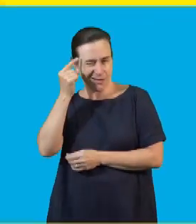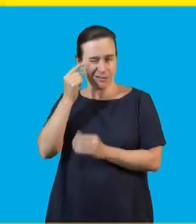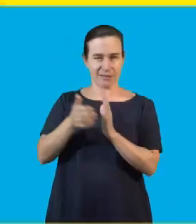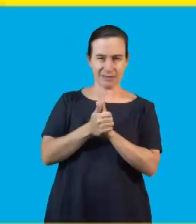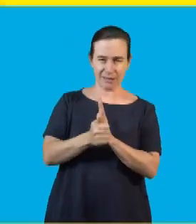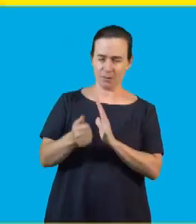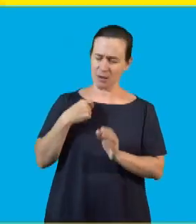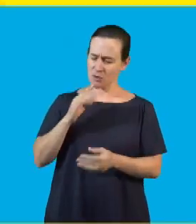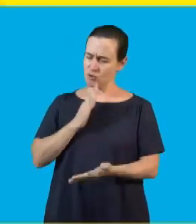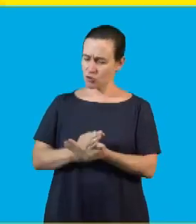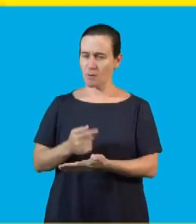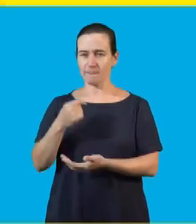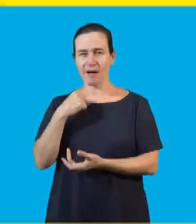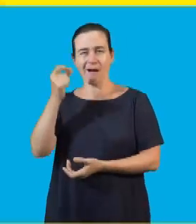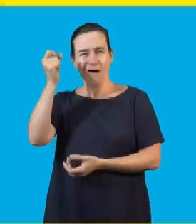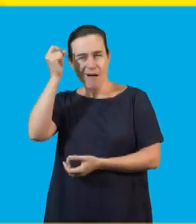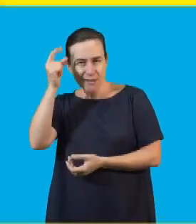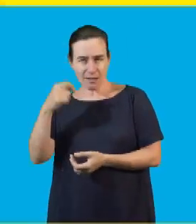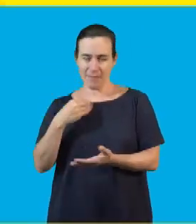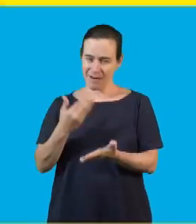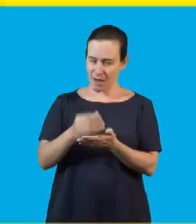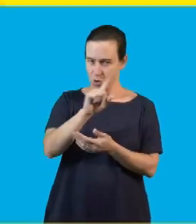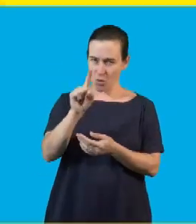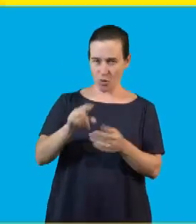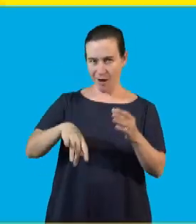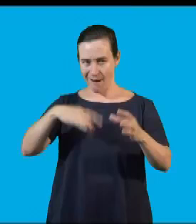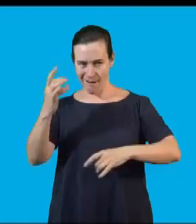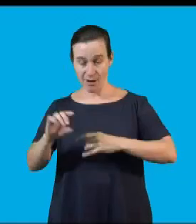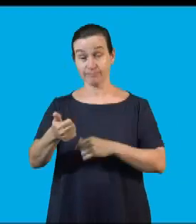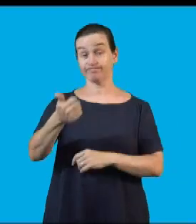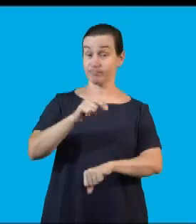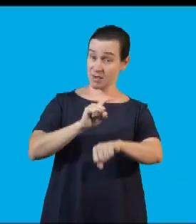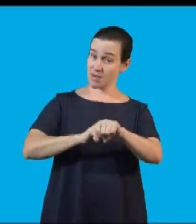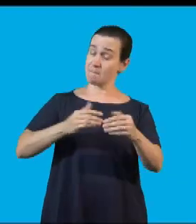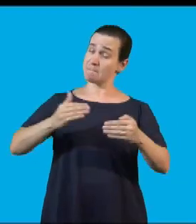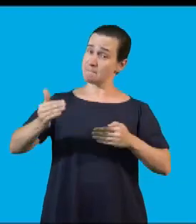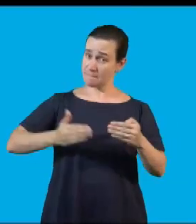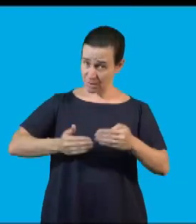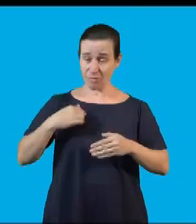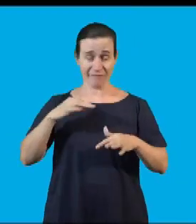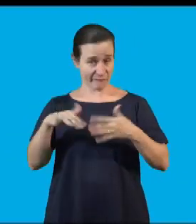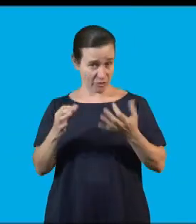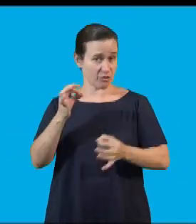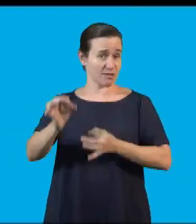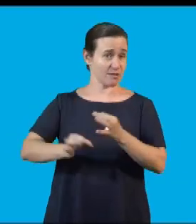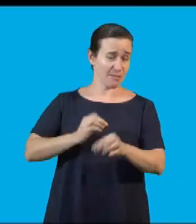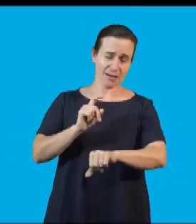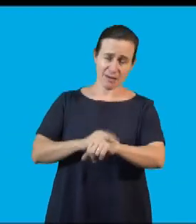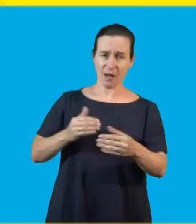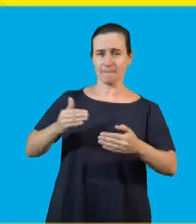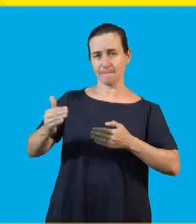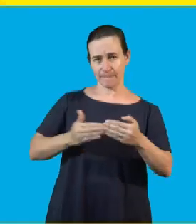skills. Make sure that you understand, that you can unpack the question. Of course, time management that we just spoke